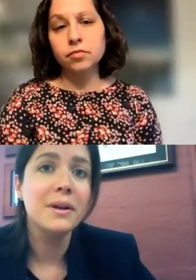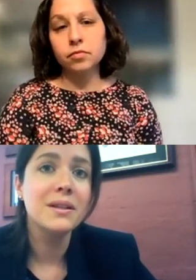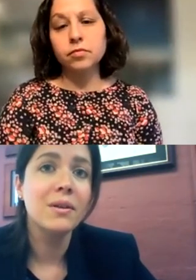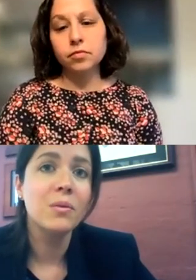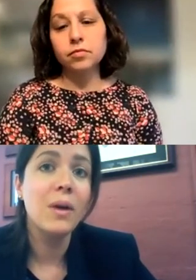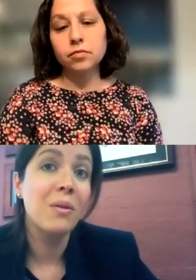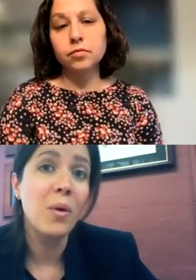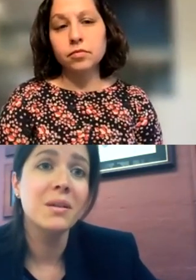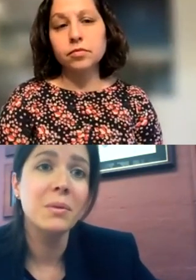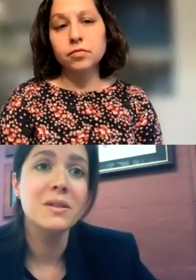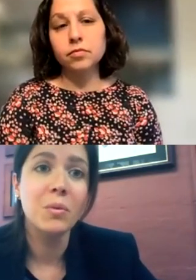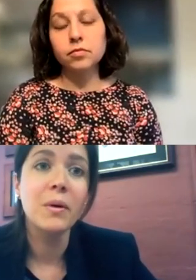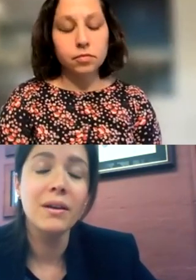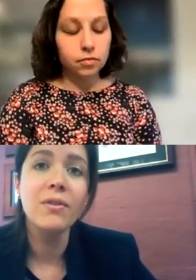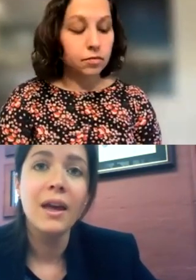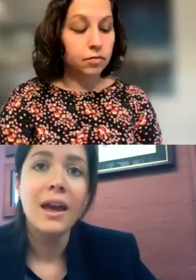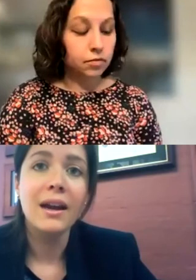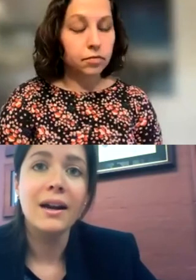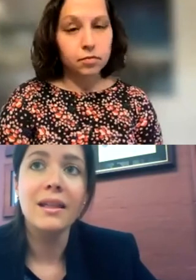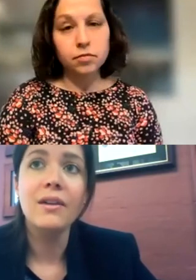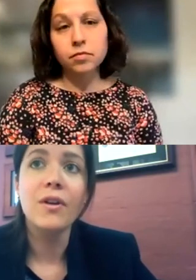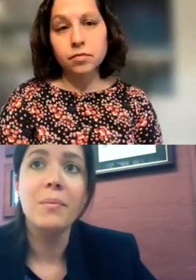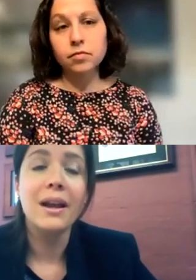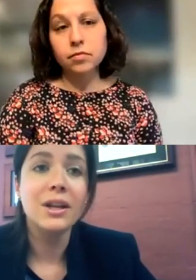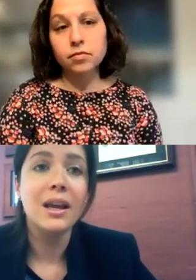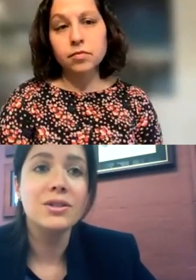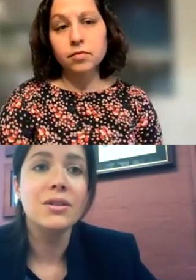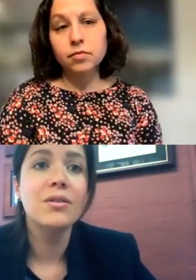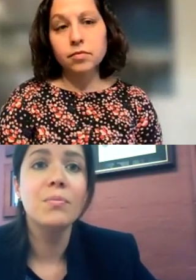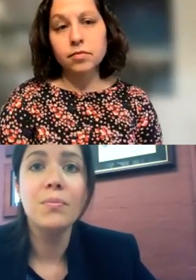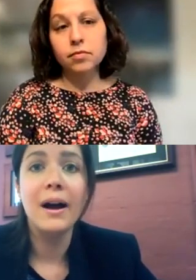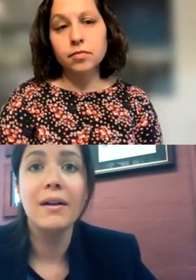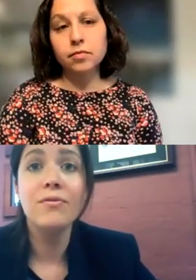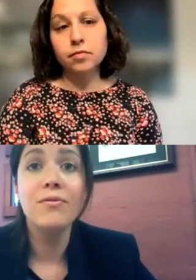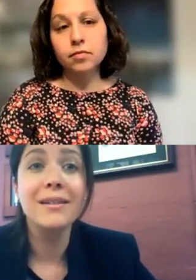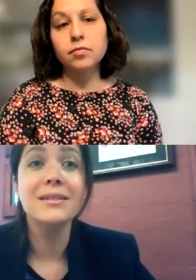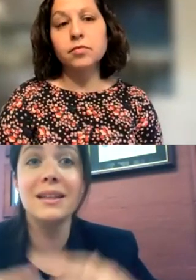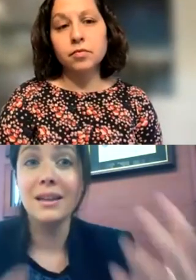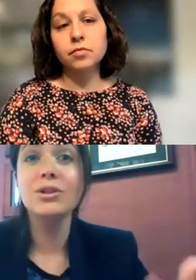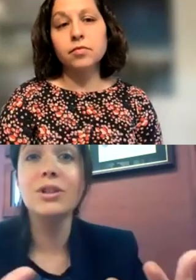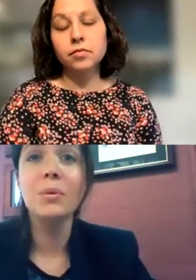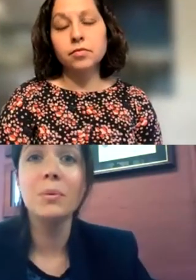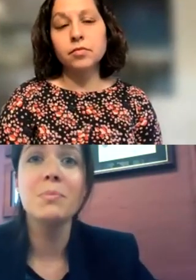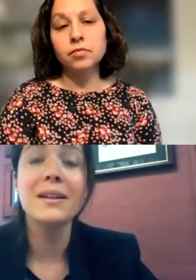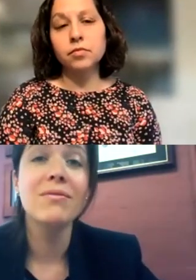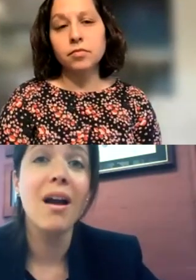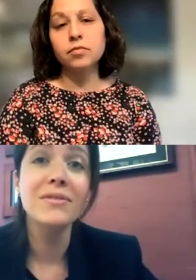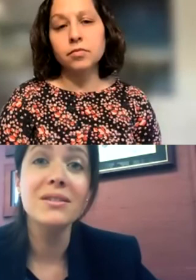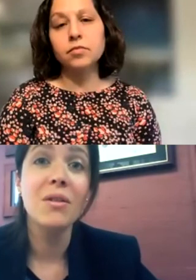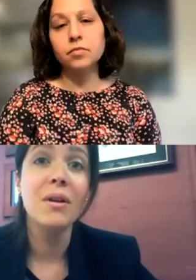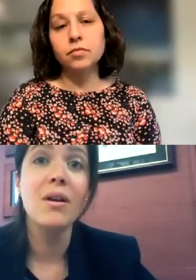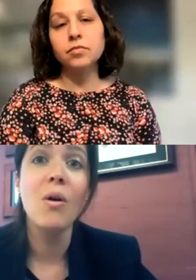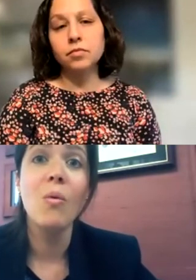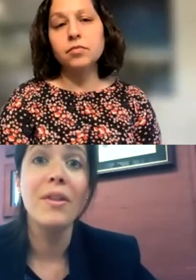really responsive and want to be supportive. And I think from an educational faculty leadership perspective, they